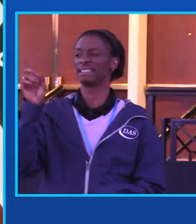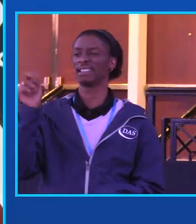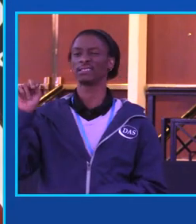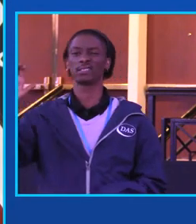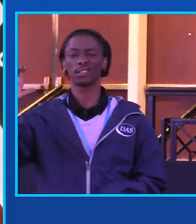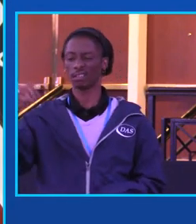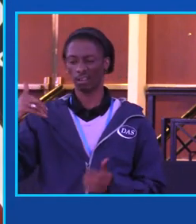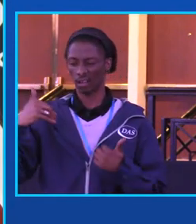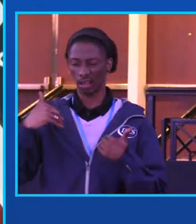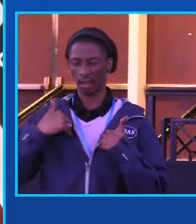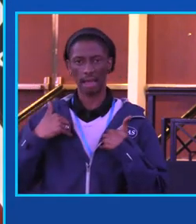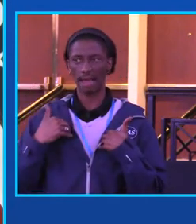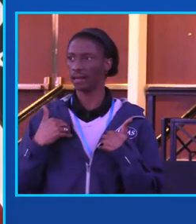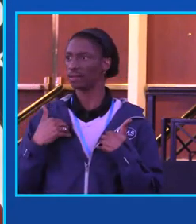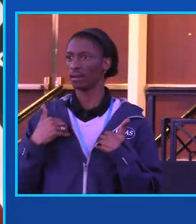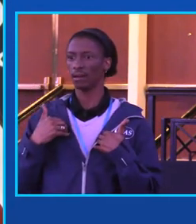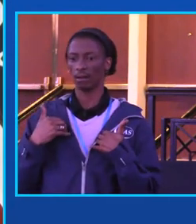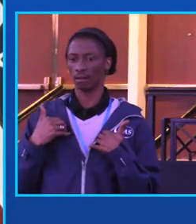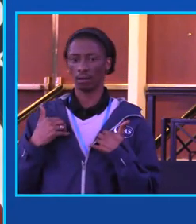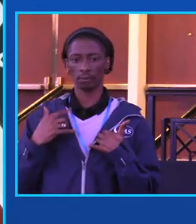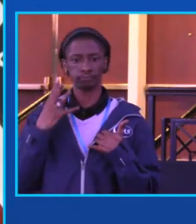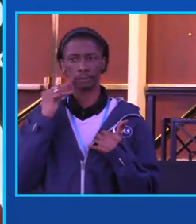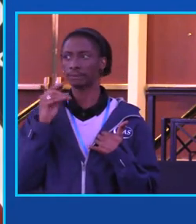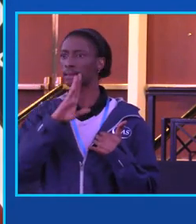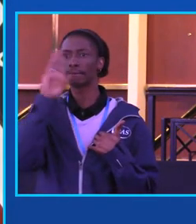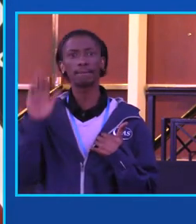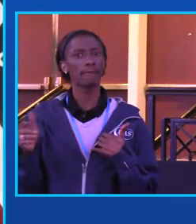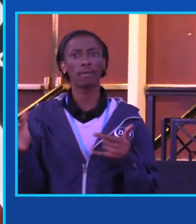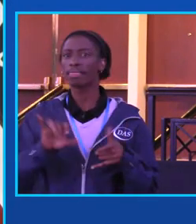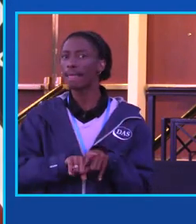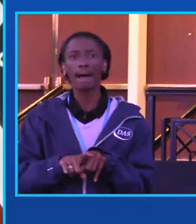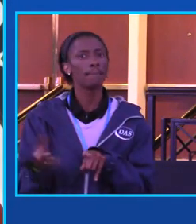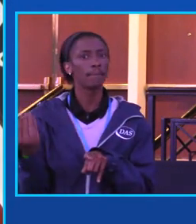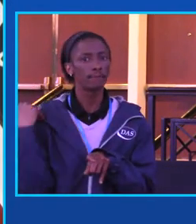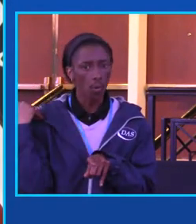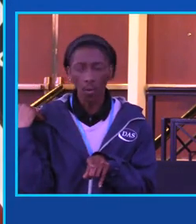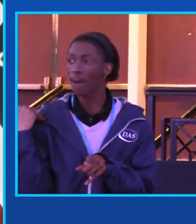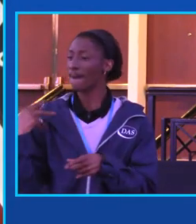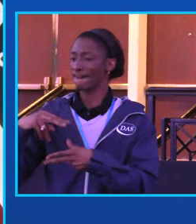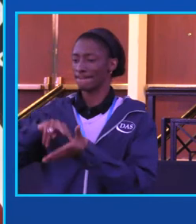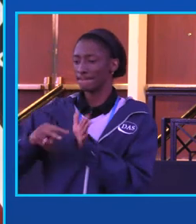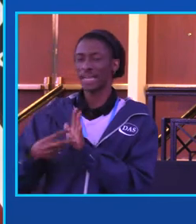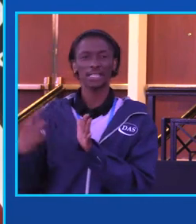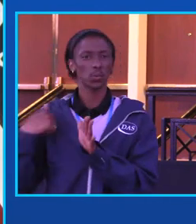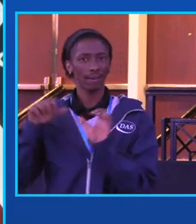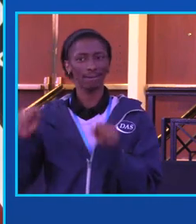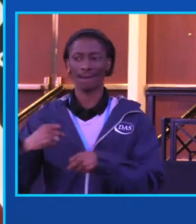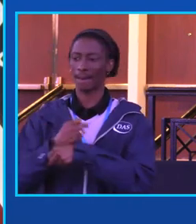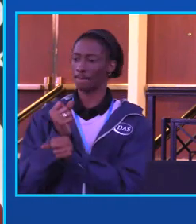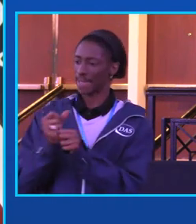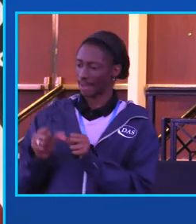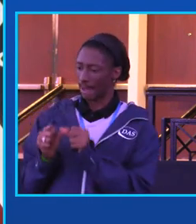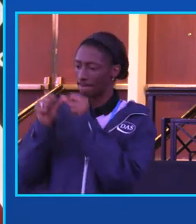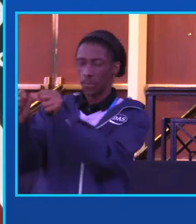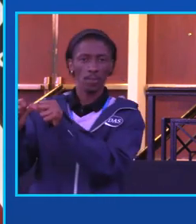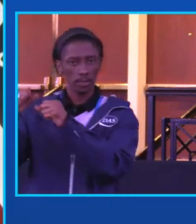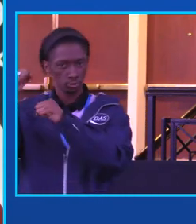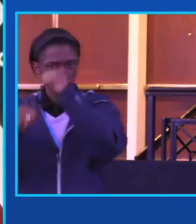unprecedented position that allowed us to create a permanent infrastructure to